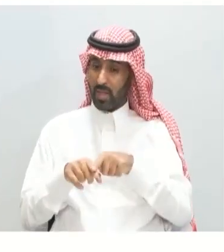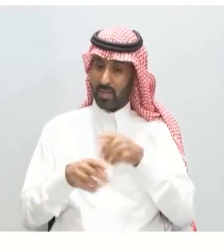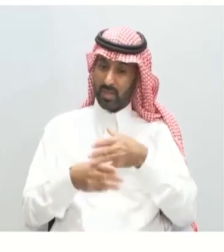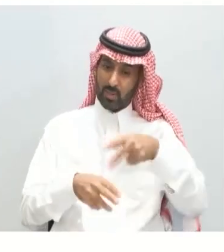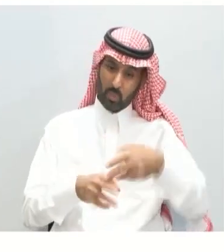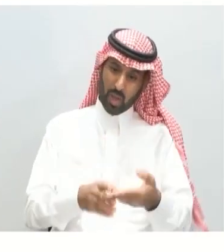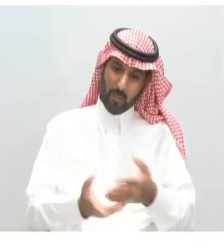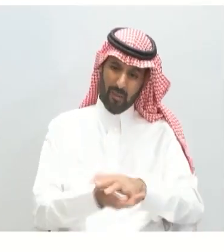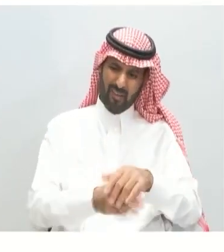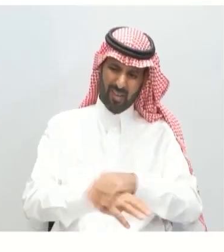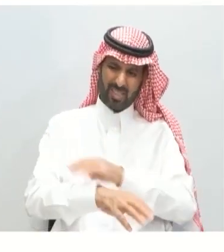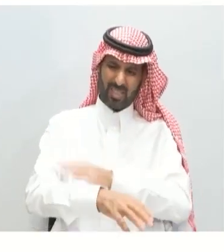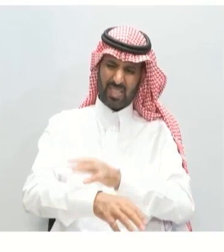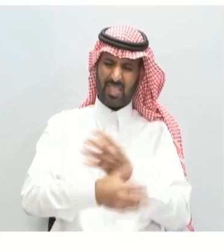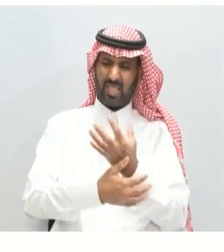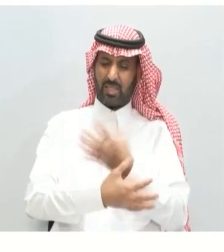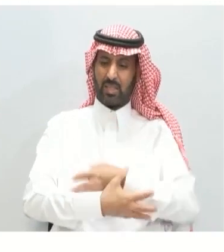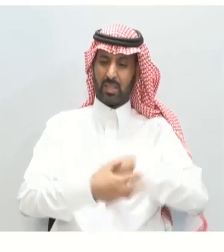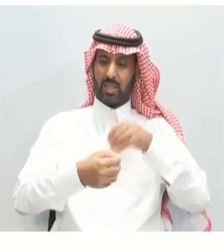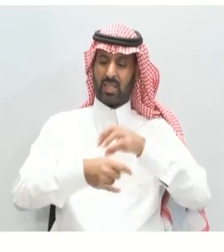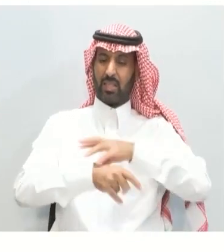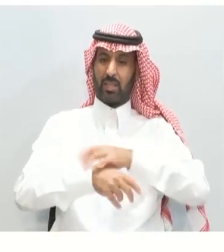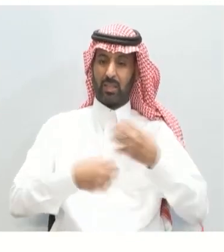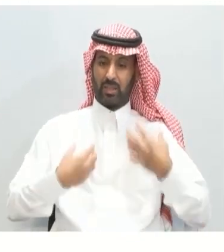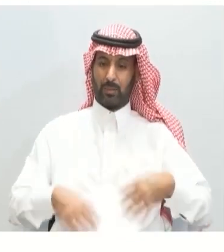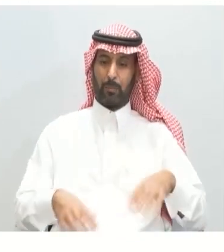she'll get dirty. Or maybe you say I'll get,